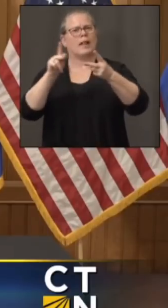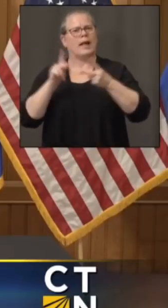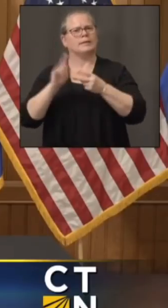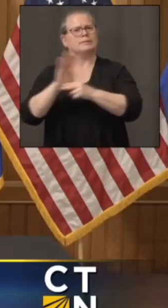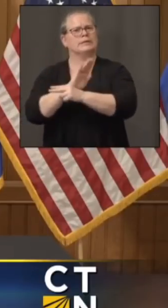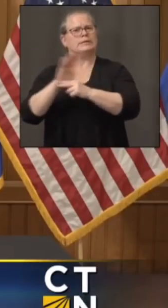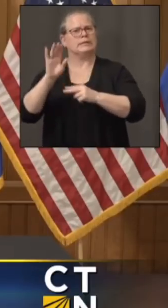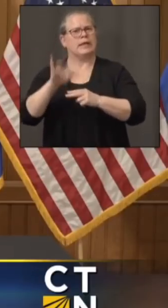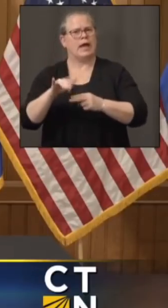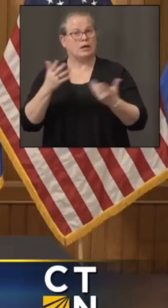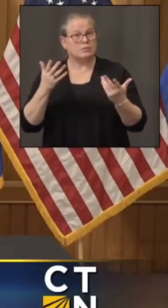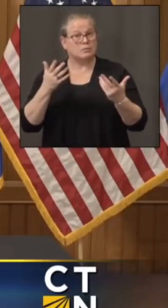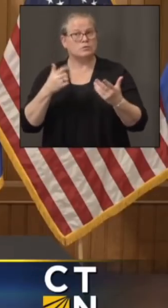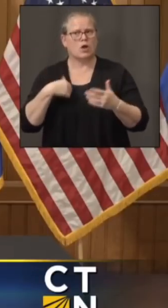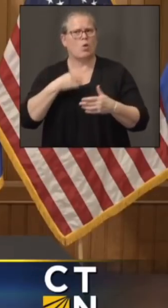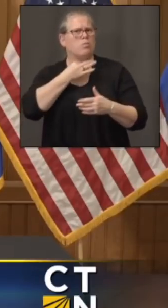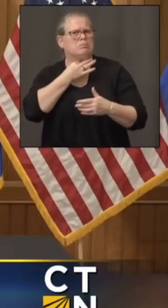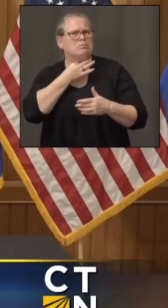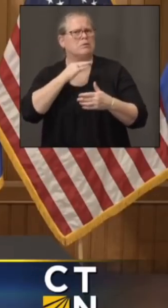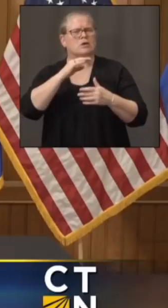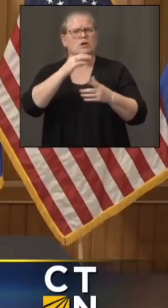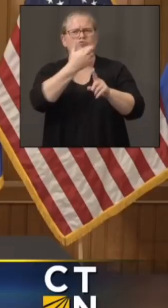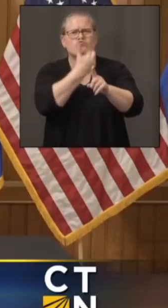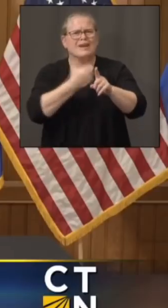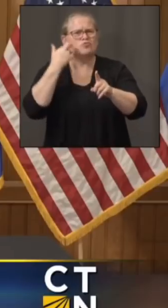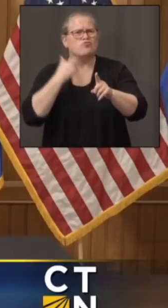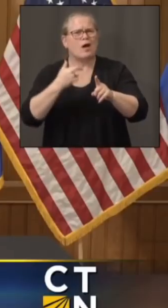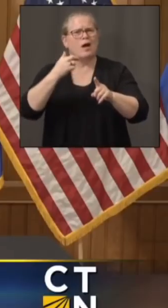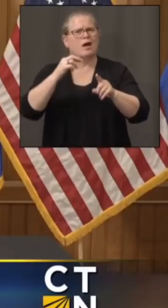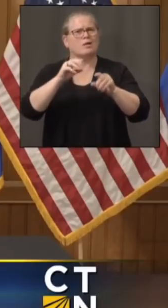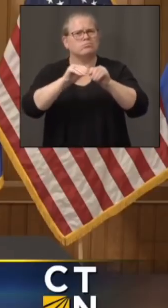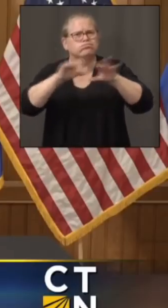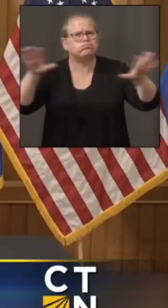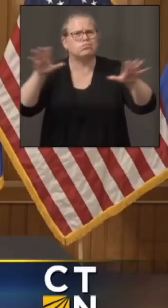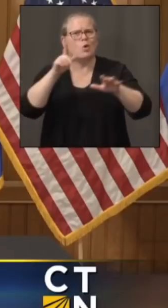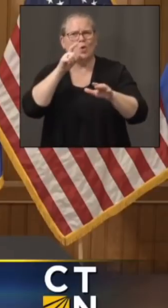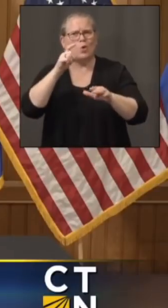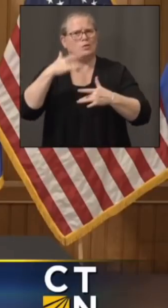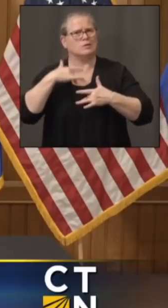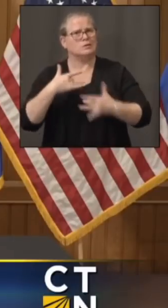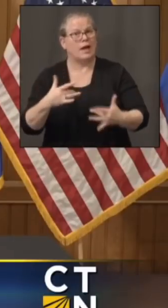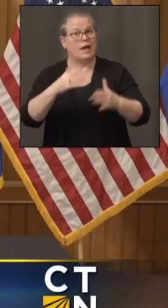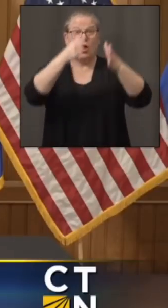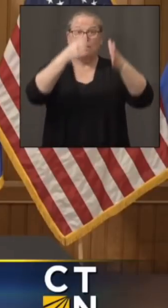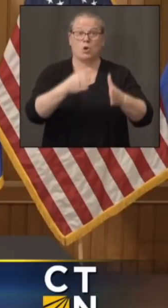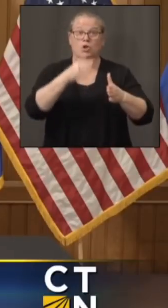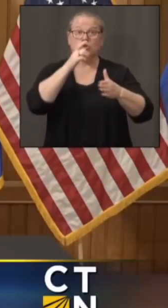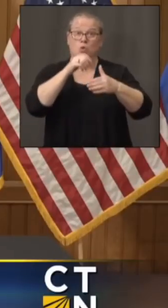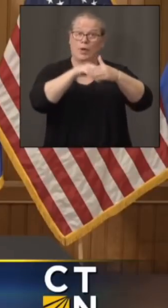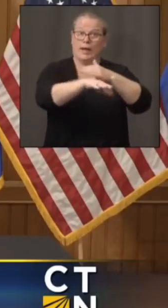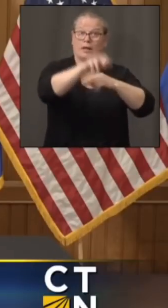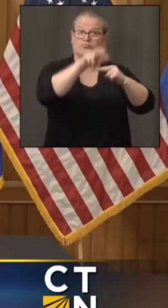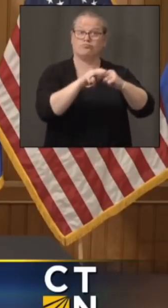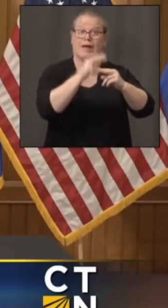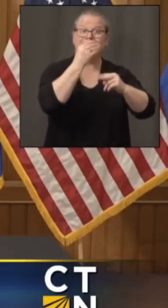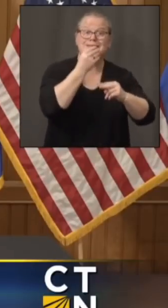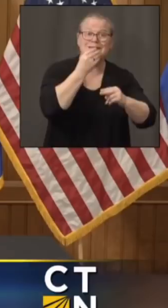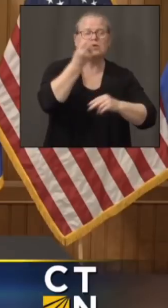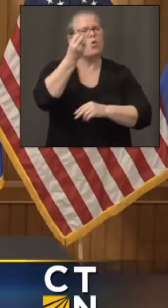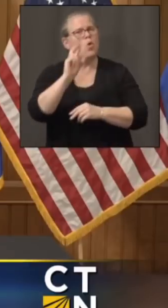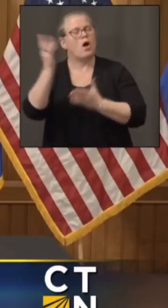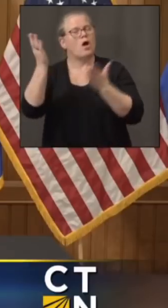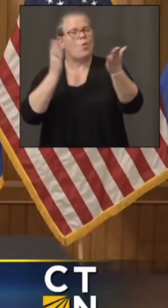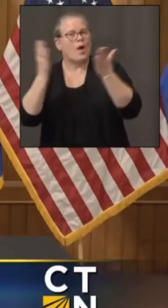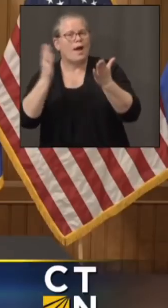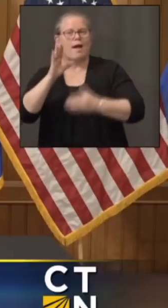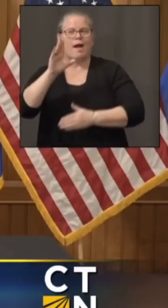that like busboy to dishwasher, or is that more patron to patron in the restaurants? And workspaces, if those are the two, we were always